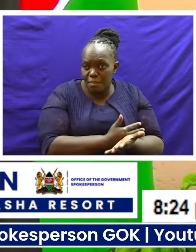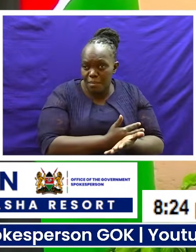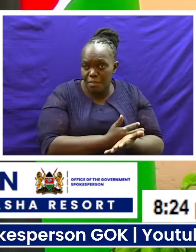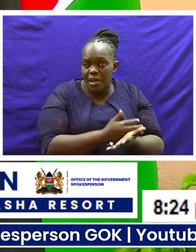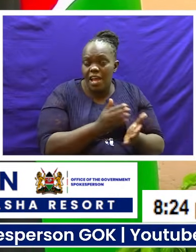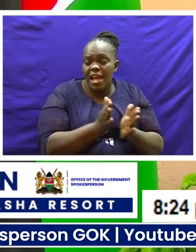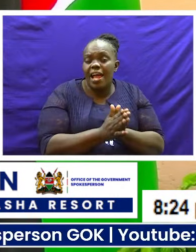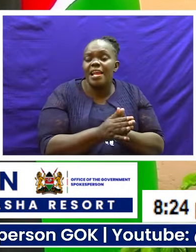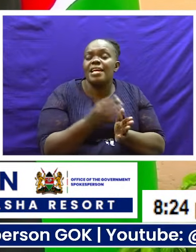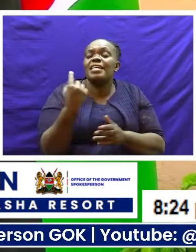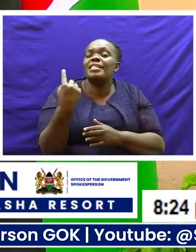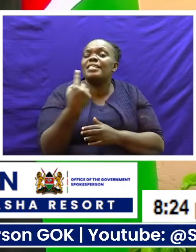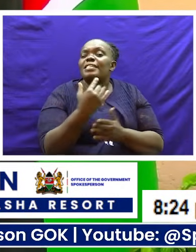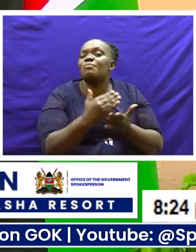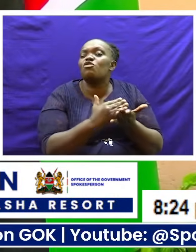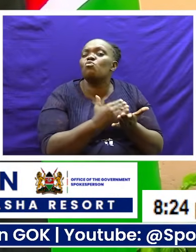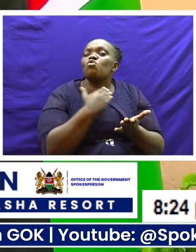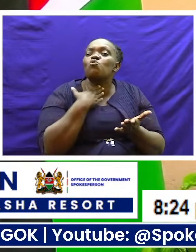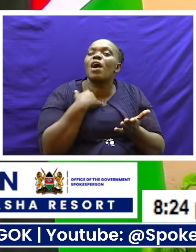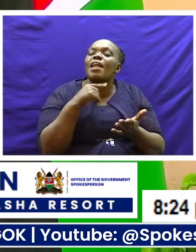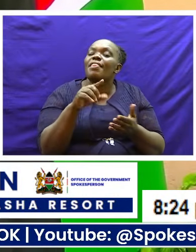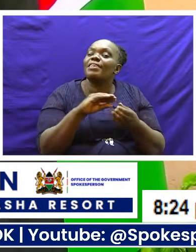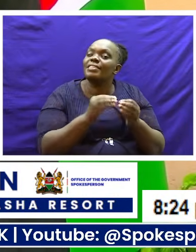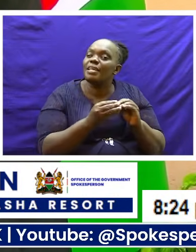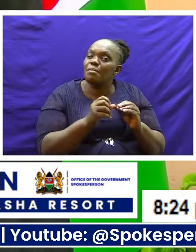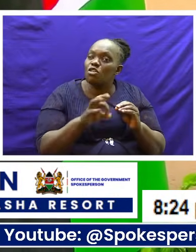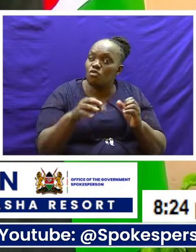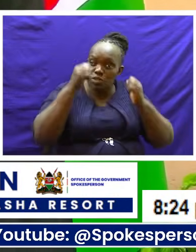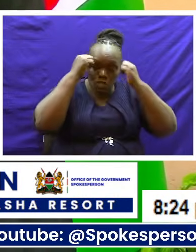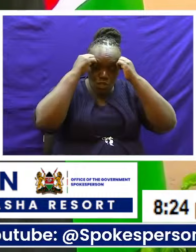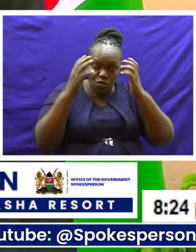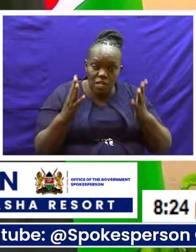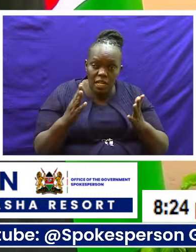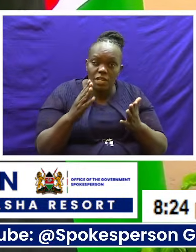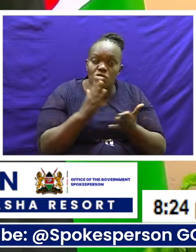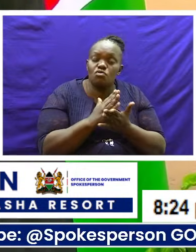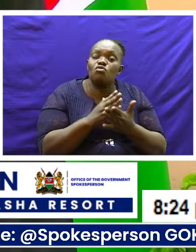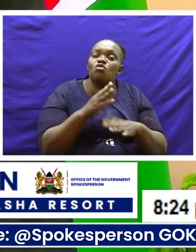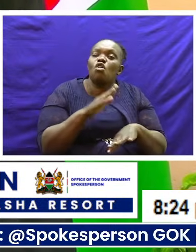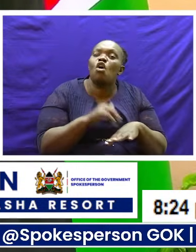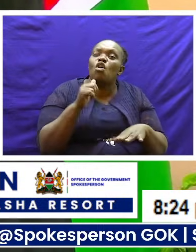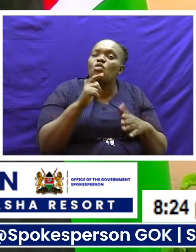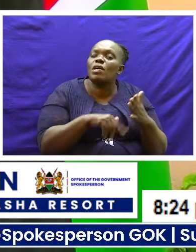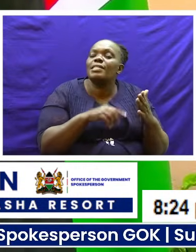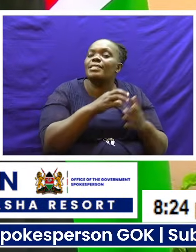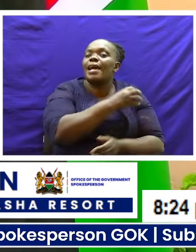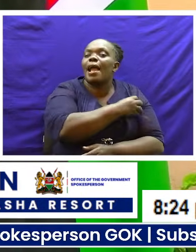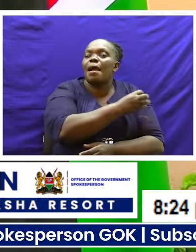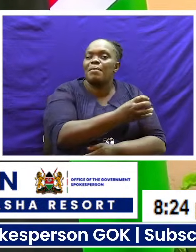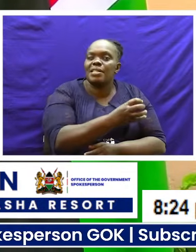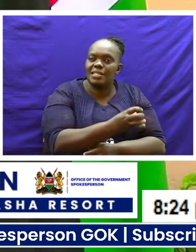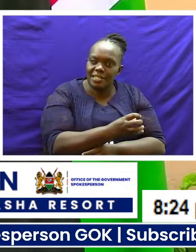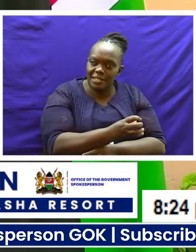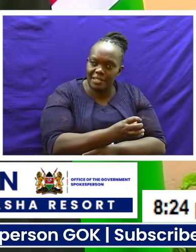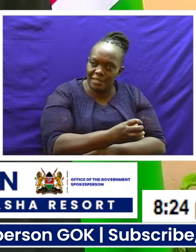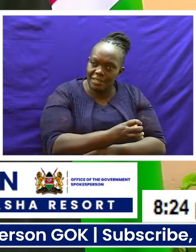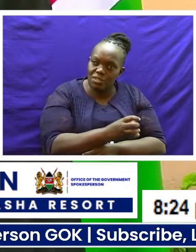for each program, we want this number of students. Those are called capacities. Okay.